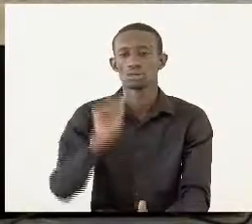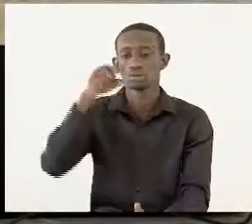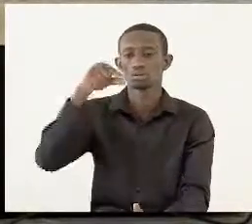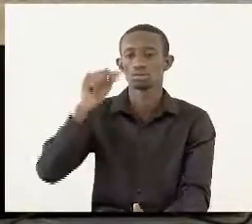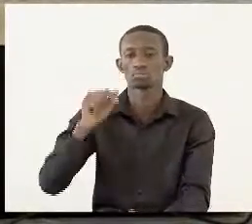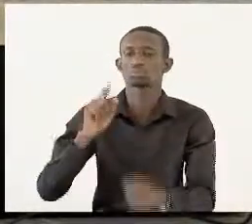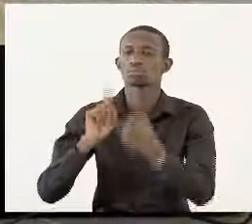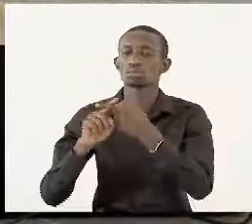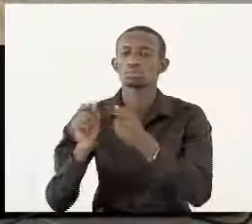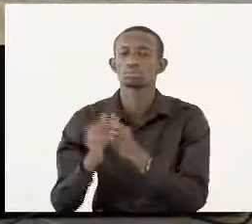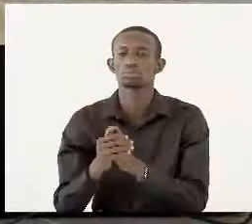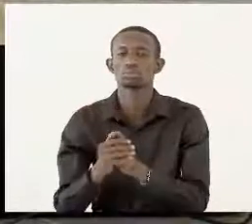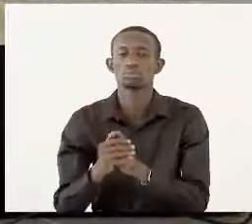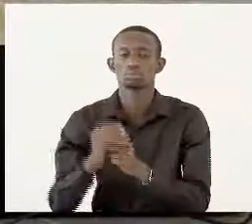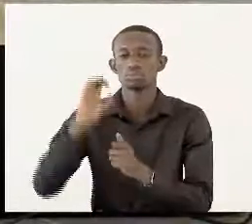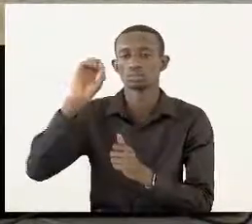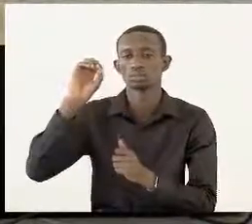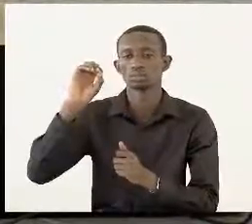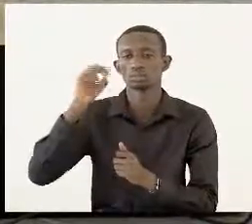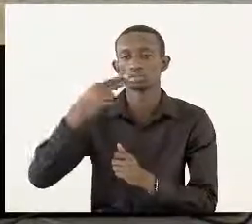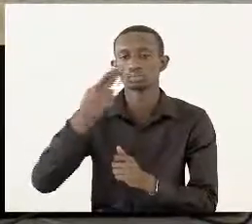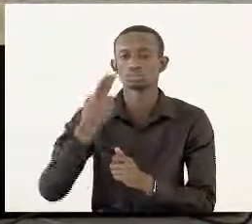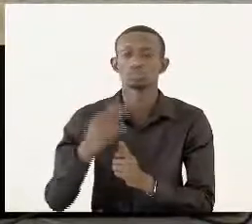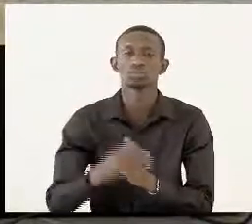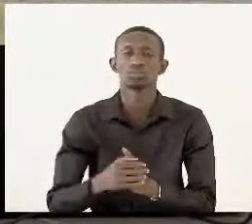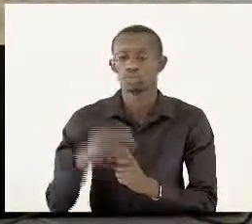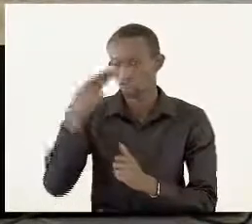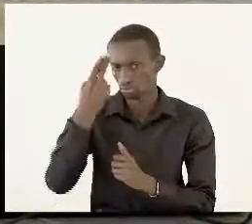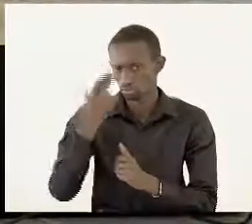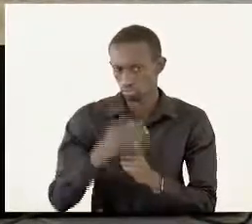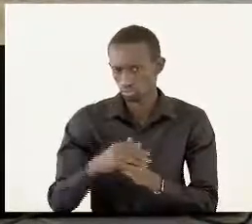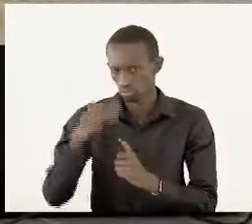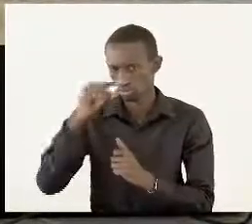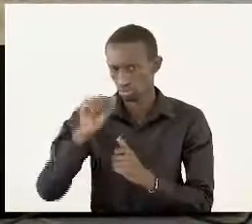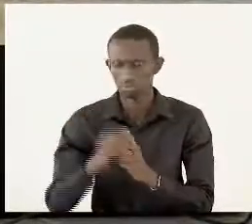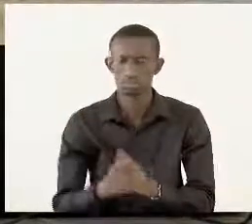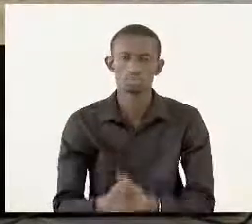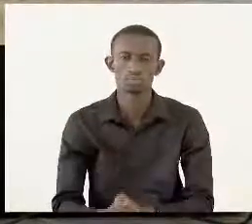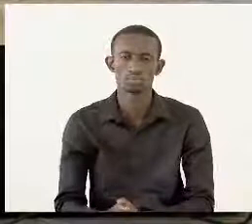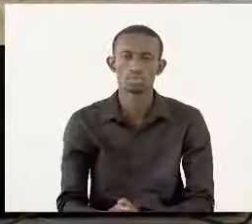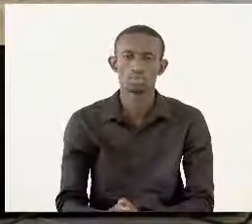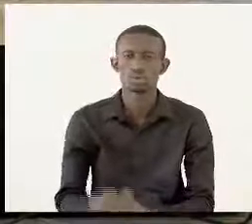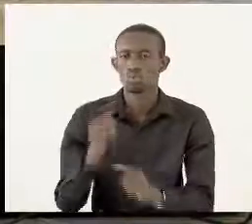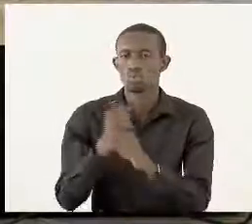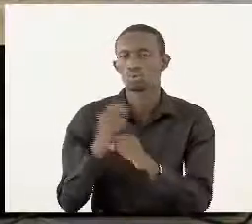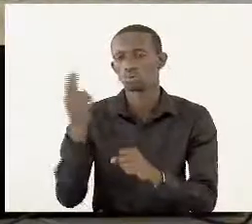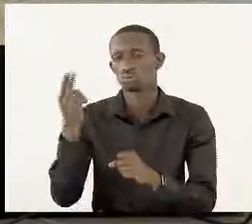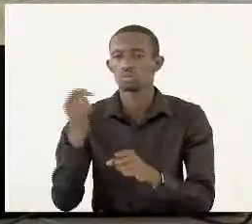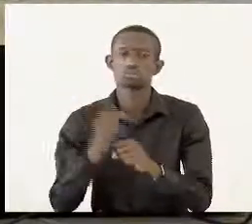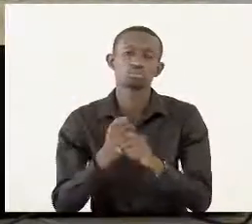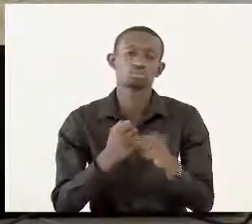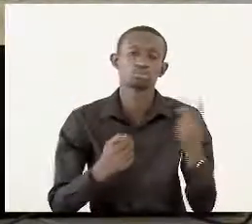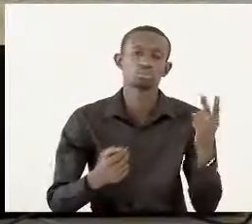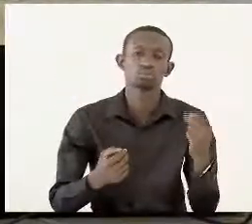aqueous plus H2 gas, and as we did for the first one, you can put 2 here and